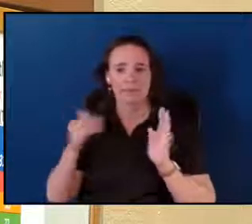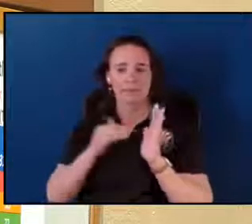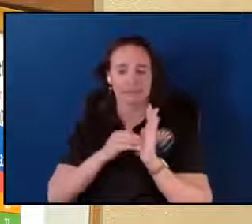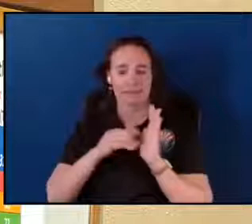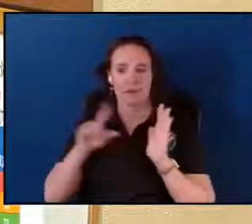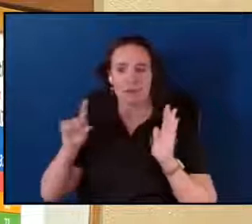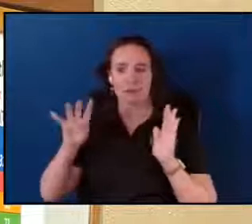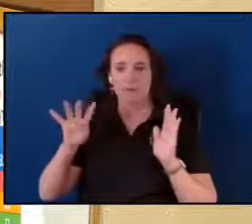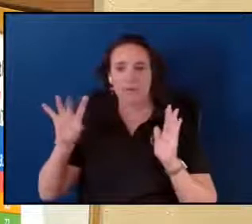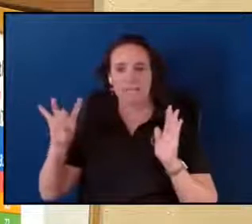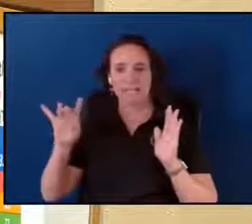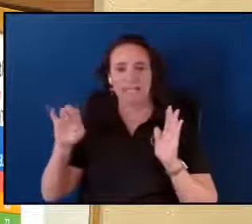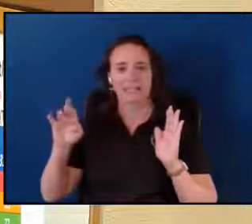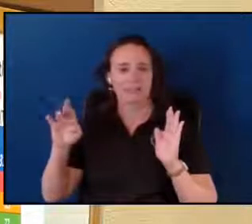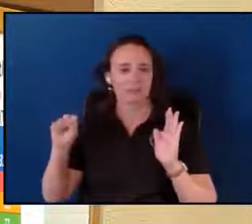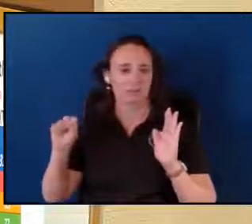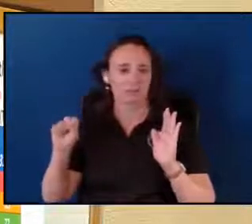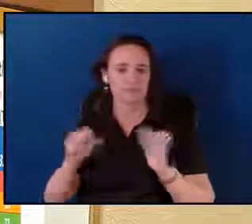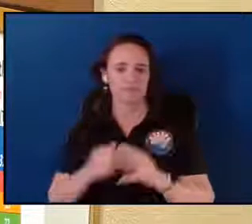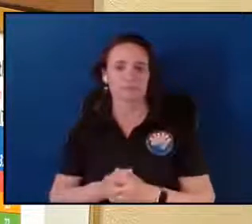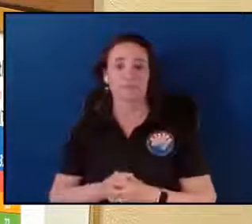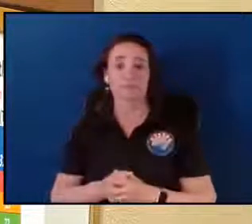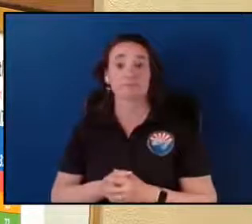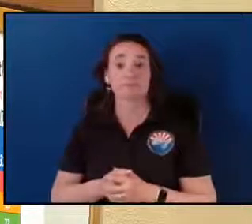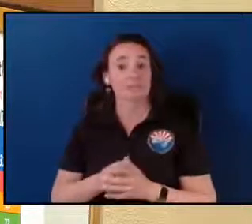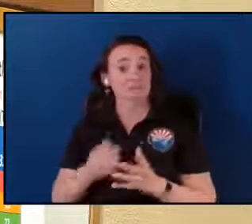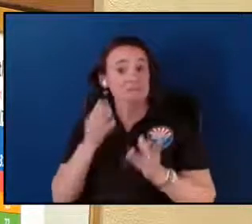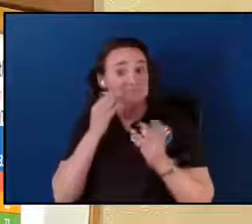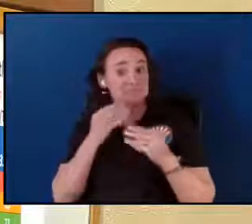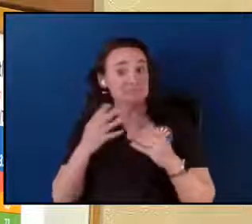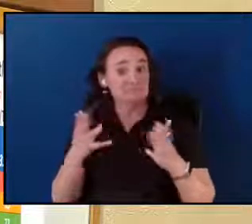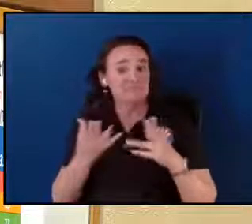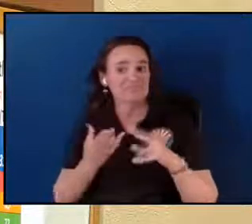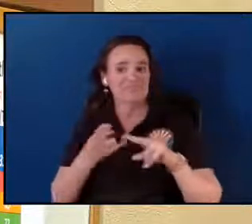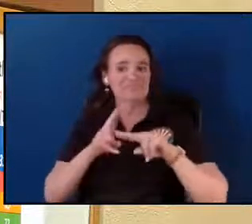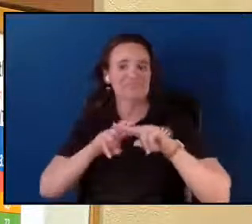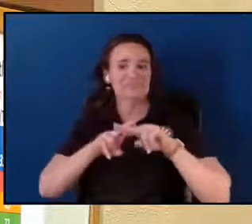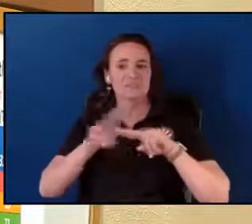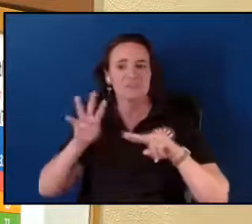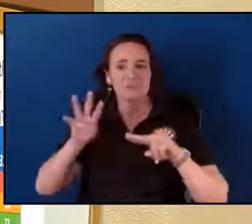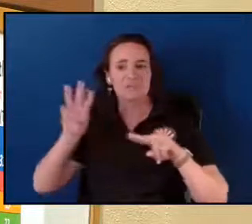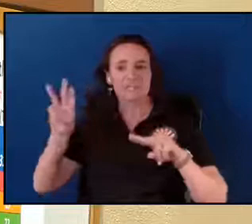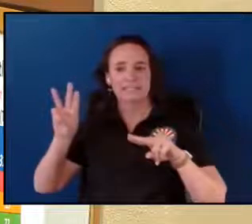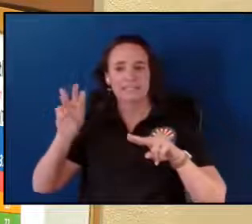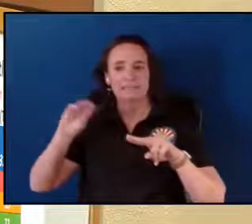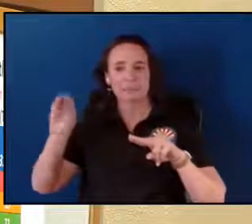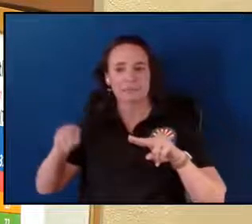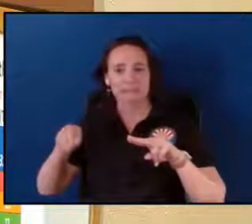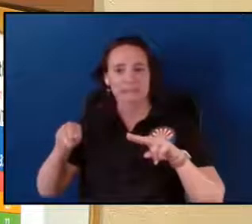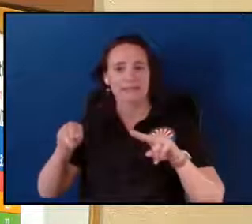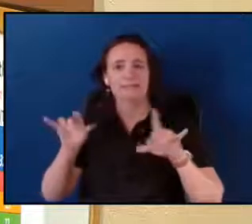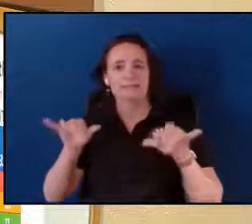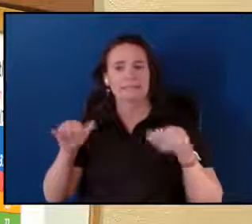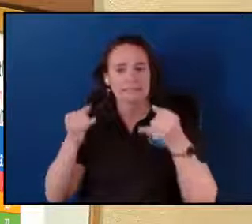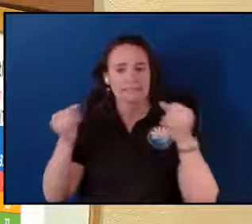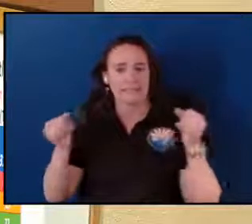311,148 acres. But I am happy to report we've moved up to 46% containment, and we now